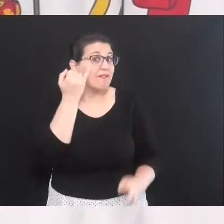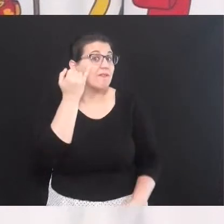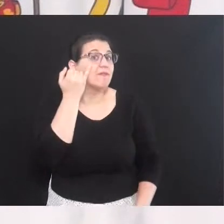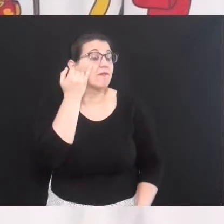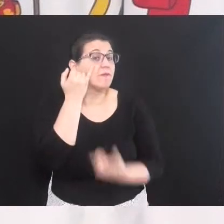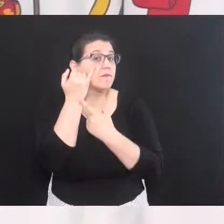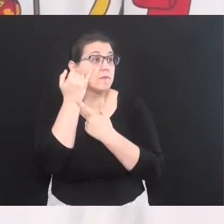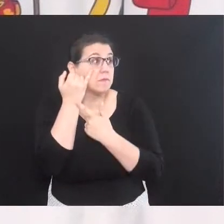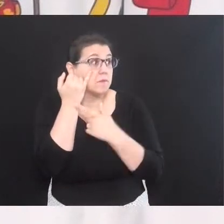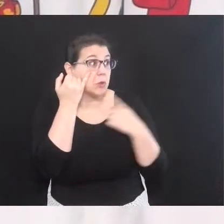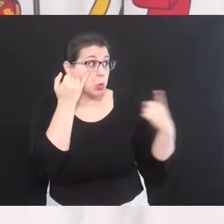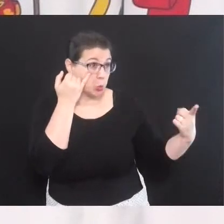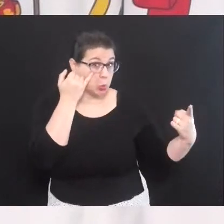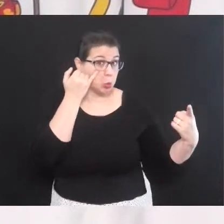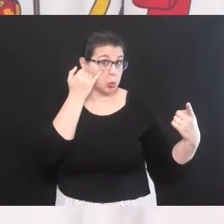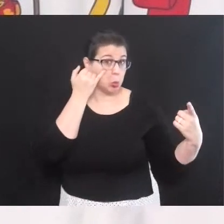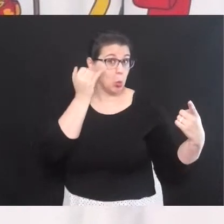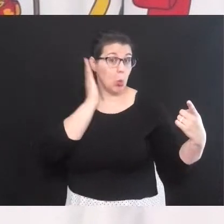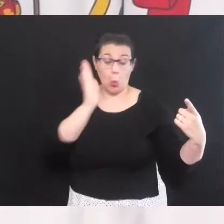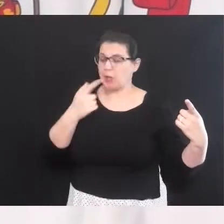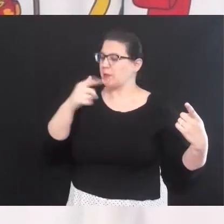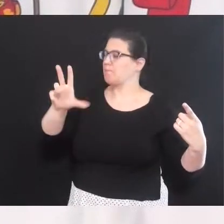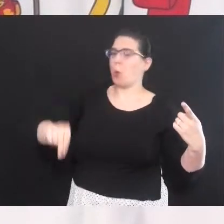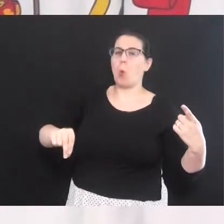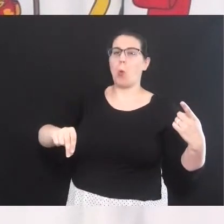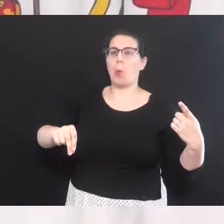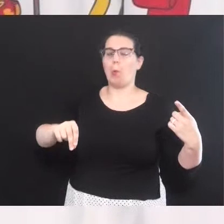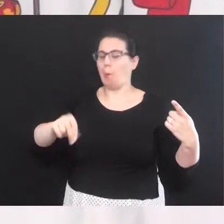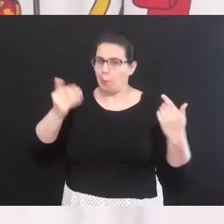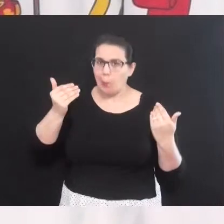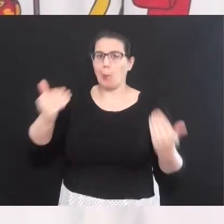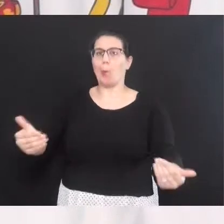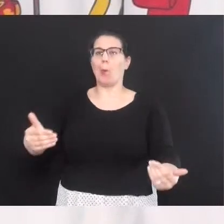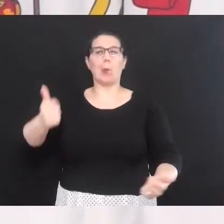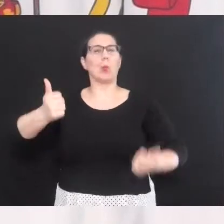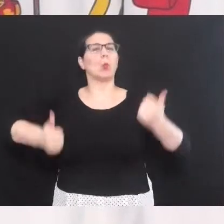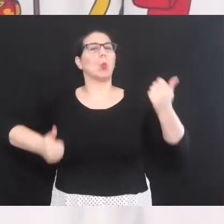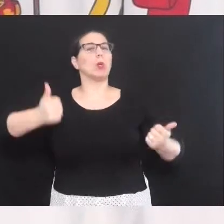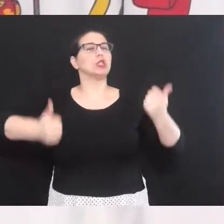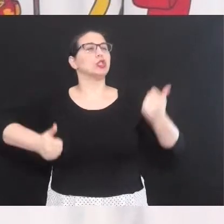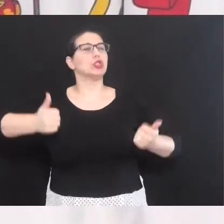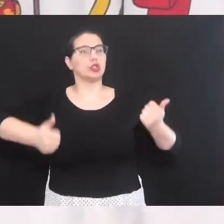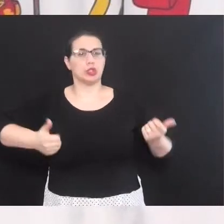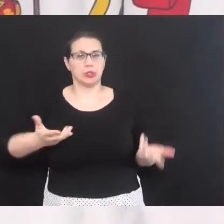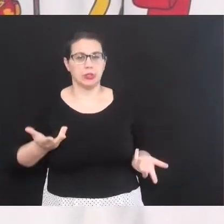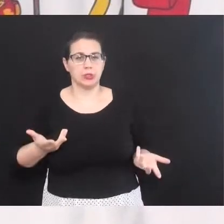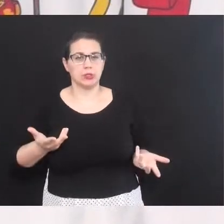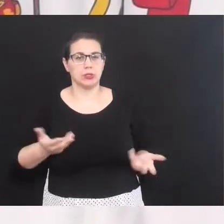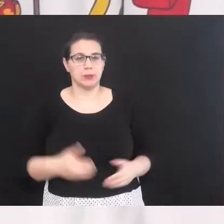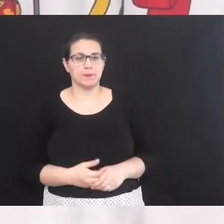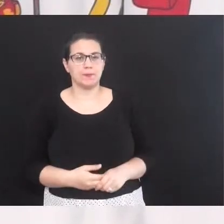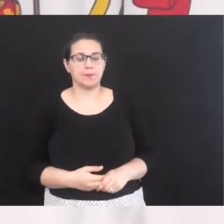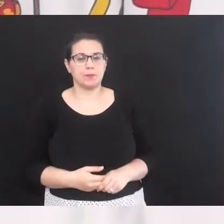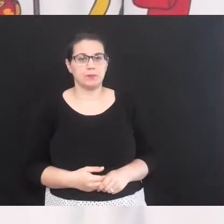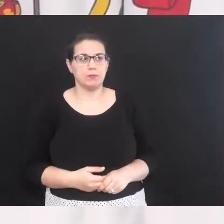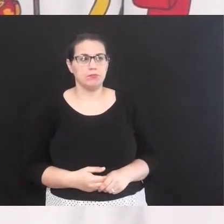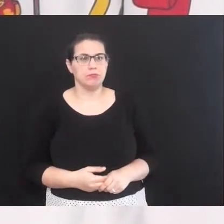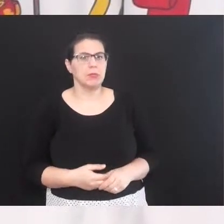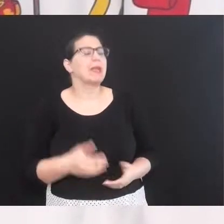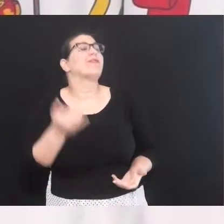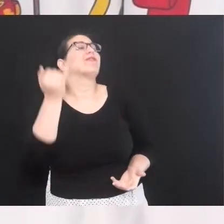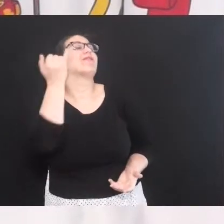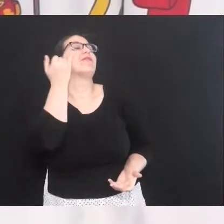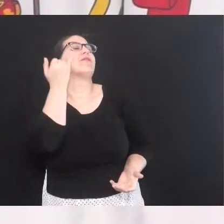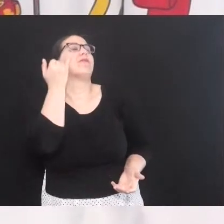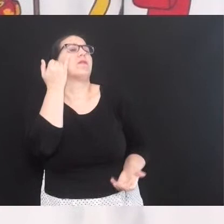would you step in and say, no, we shouldn't do that? Or would you let the Board of Education go on with that, if that is a vote they